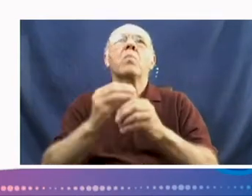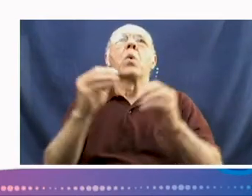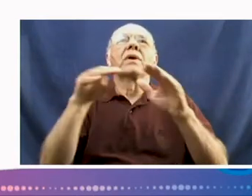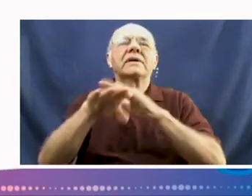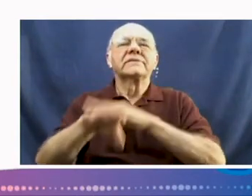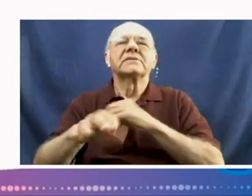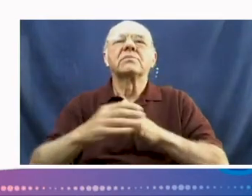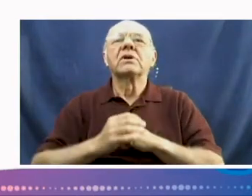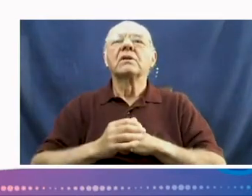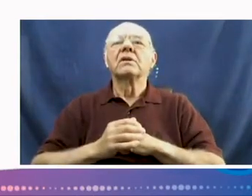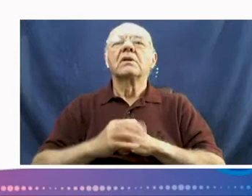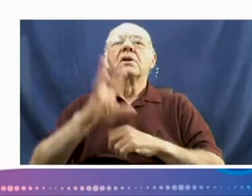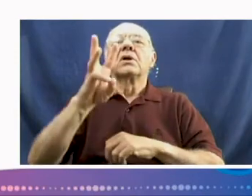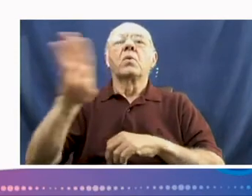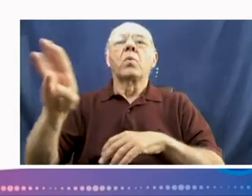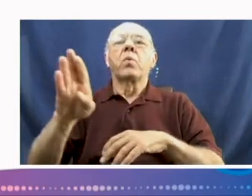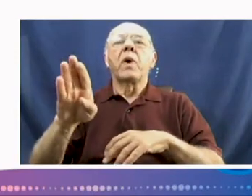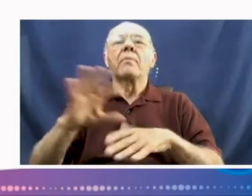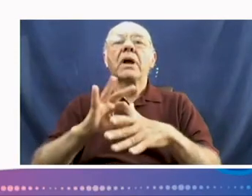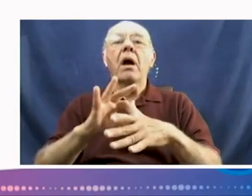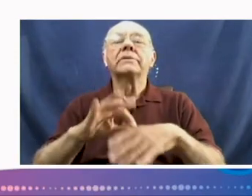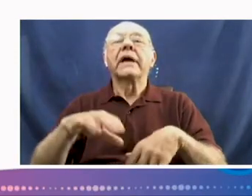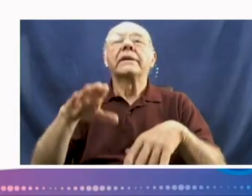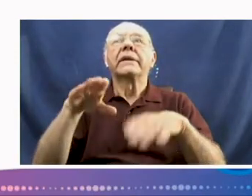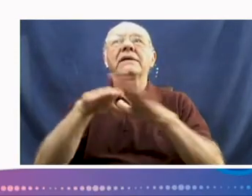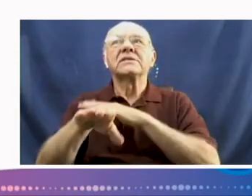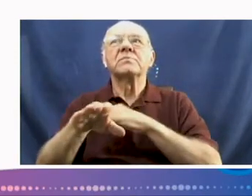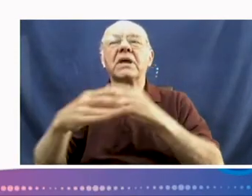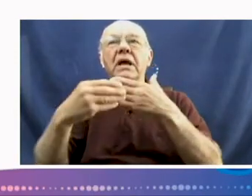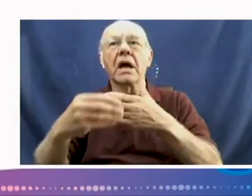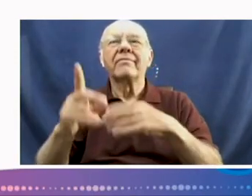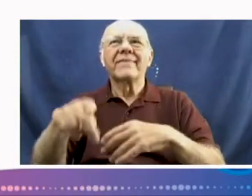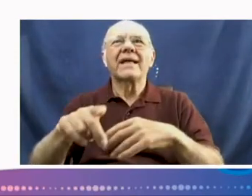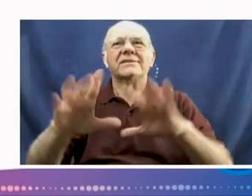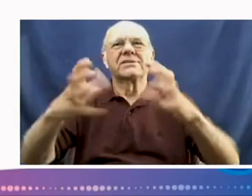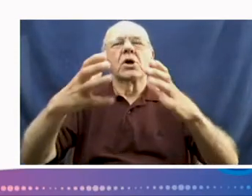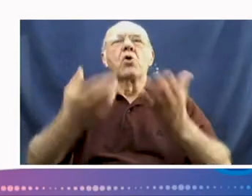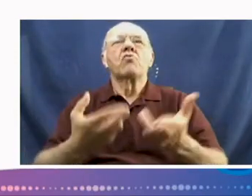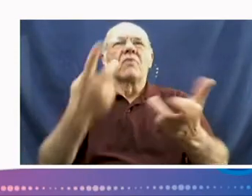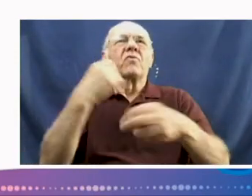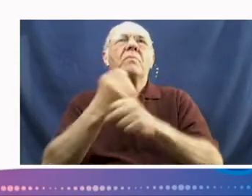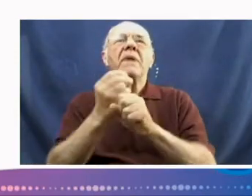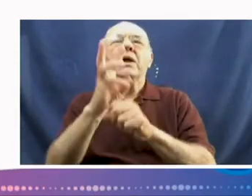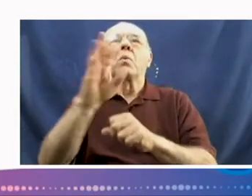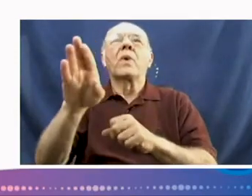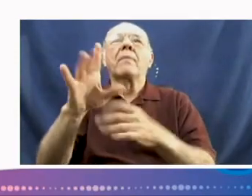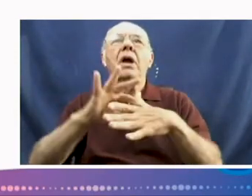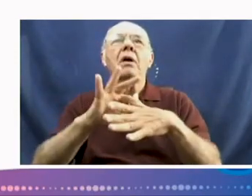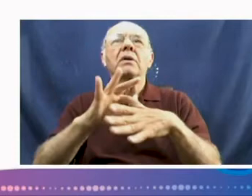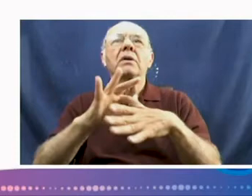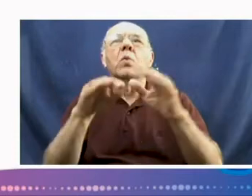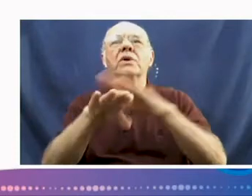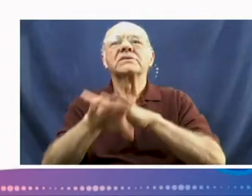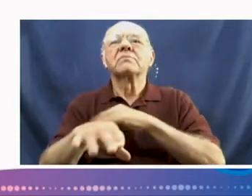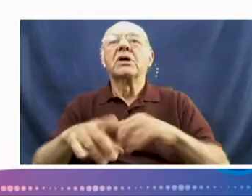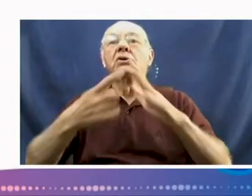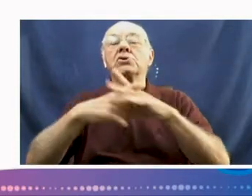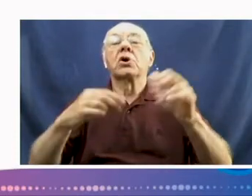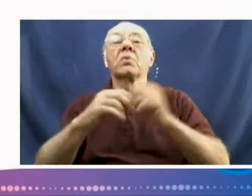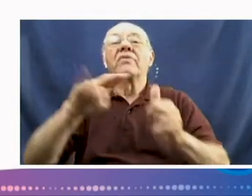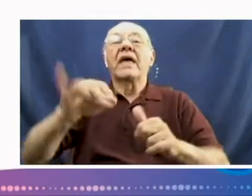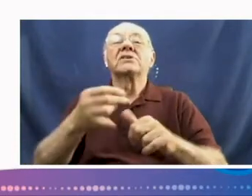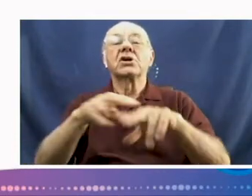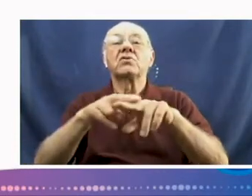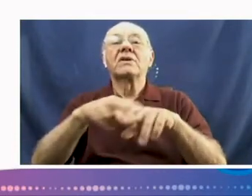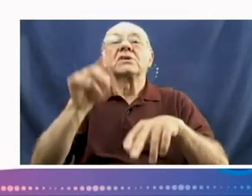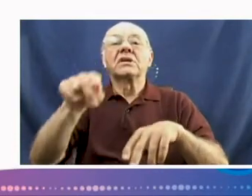Web content accessibility guidelines is a set of recommendations for making web content more accessible. Starting with njtransit.com, we are